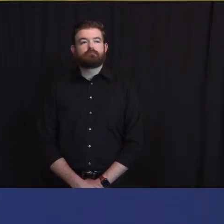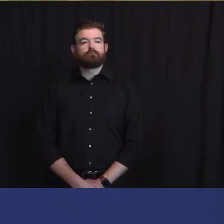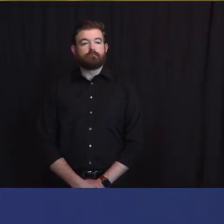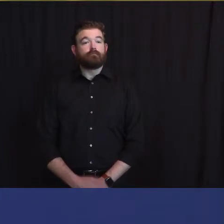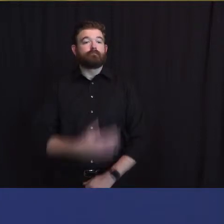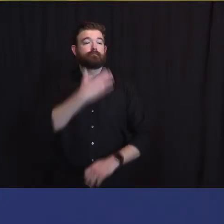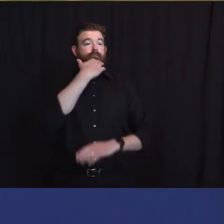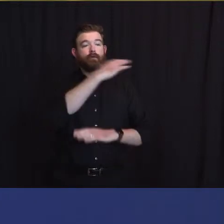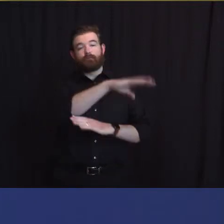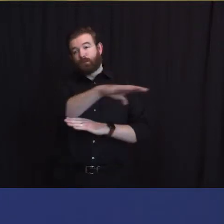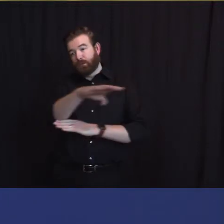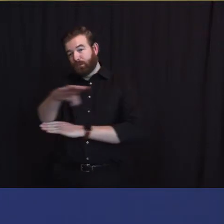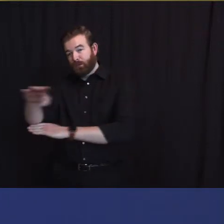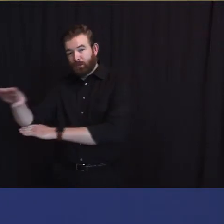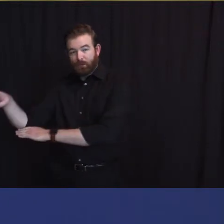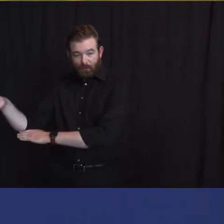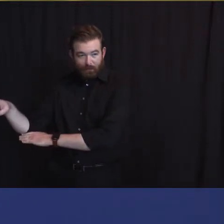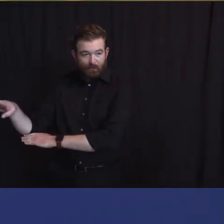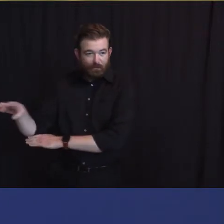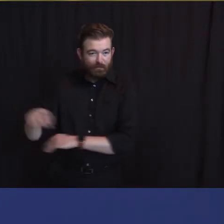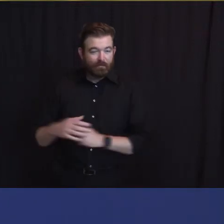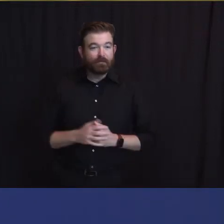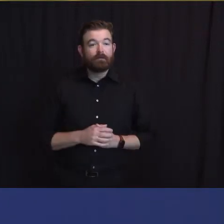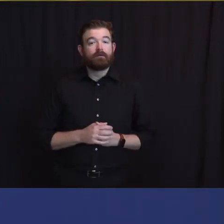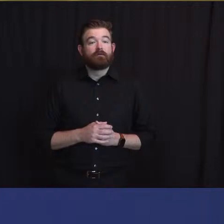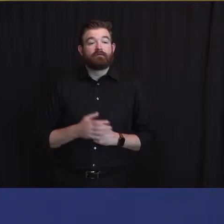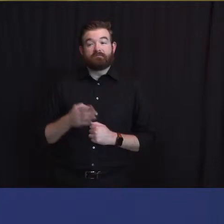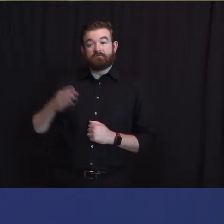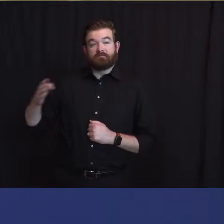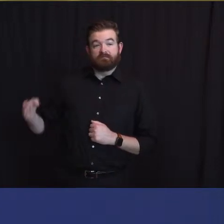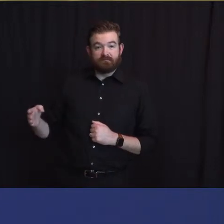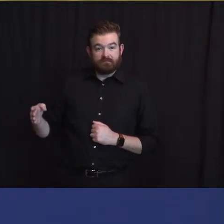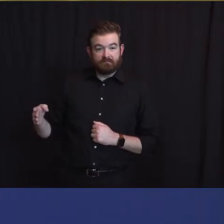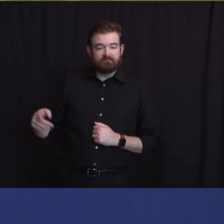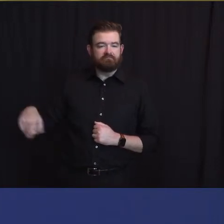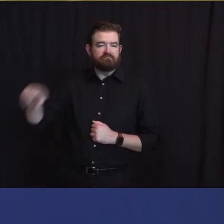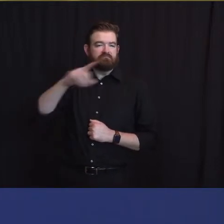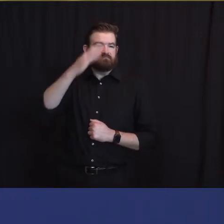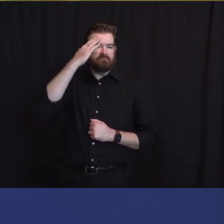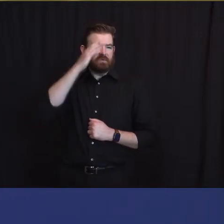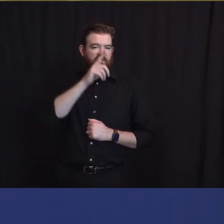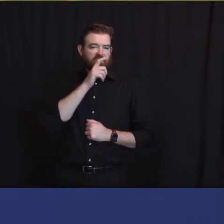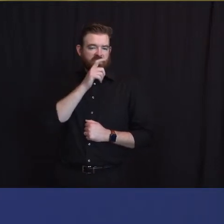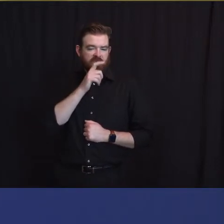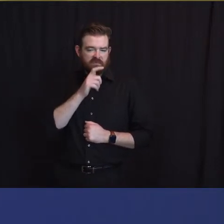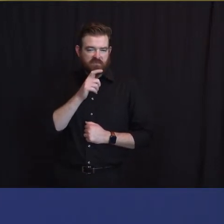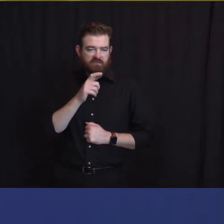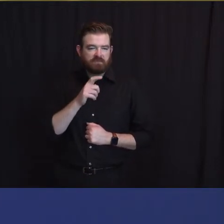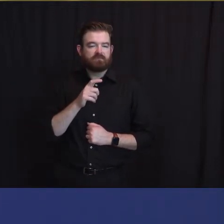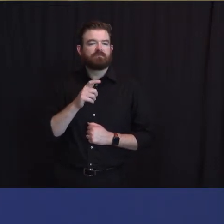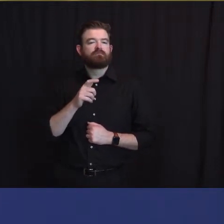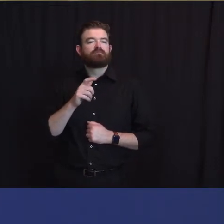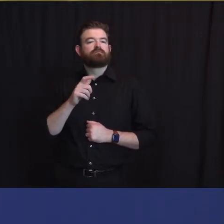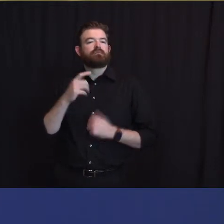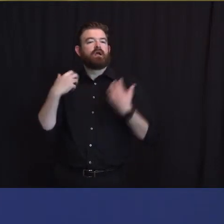Good afternoon, everyone. Joining me to my right is the woman who needs no introduction, the Commissioner of the Department of Health, Judy Persicelli.